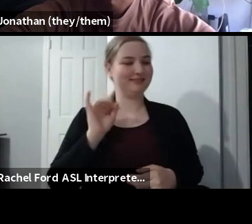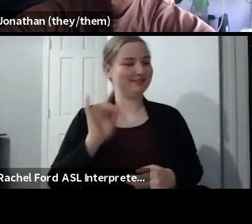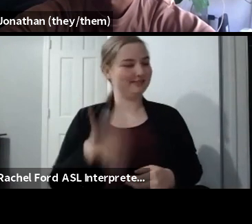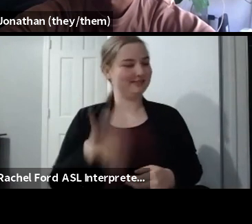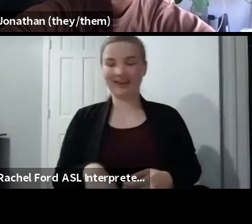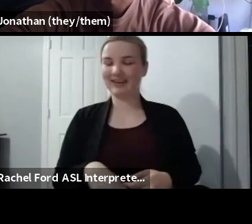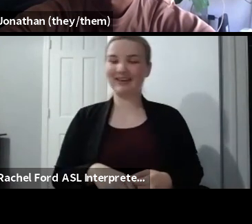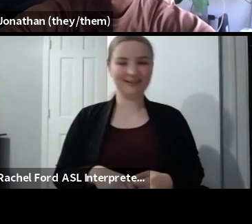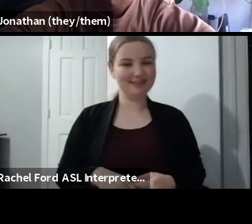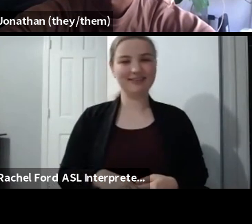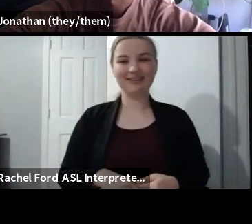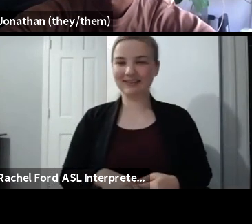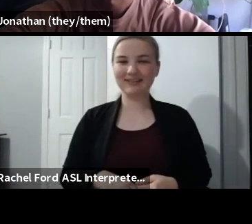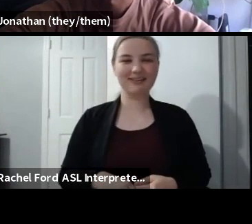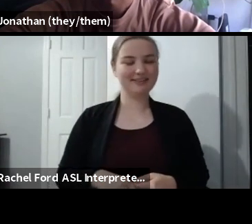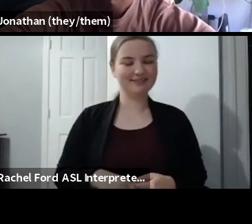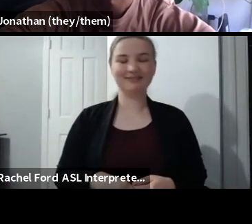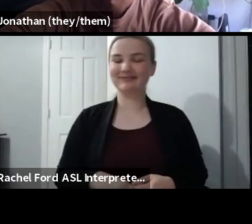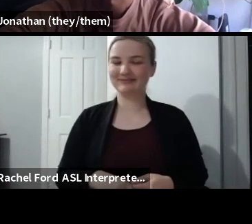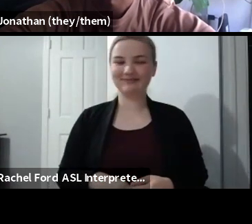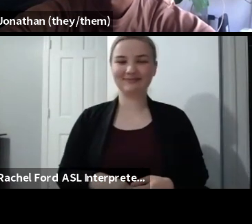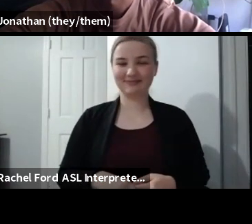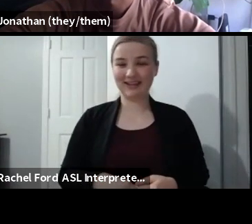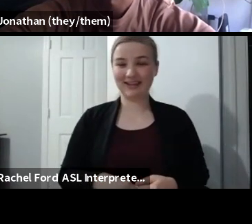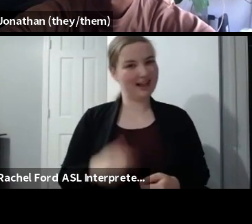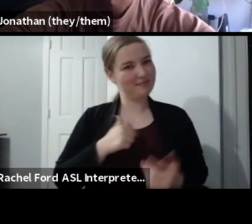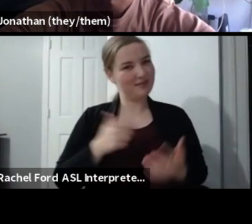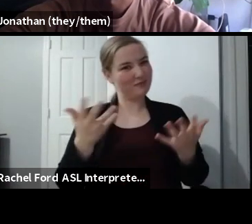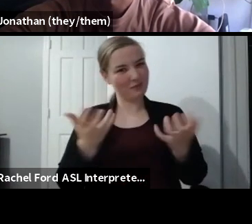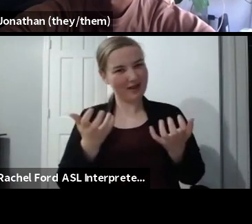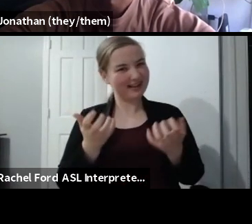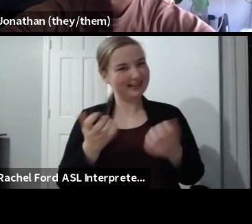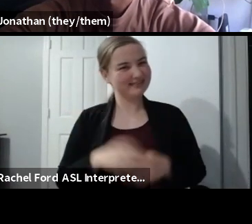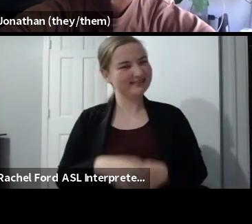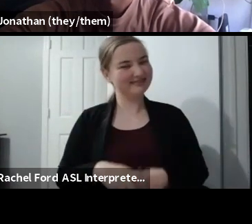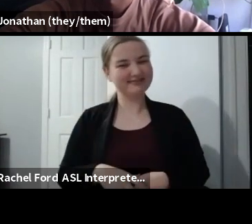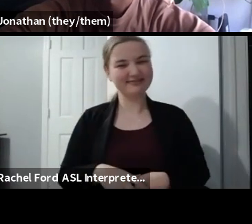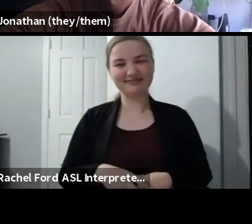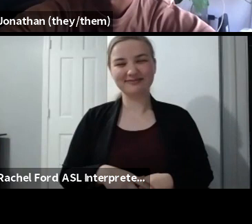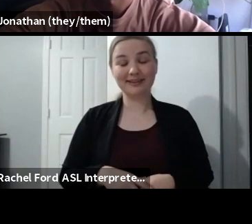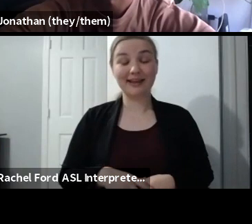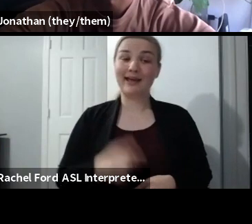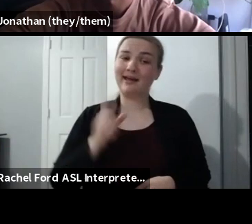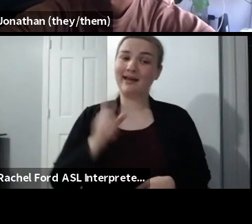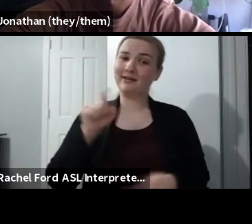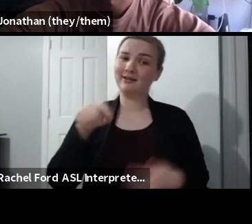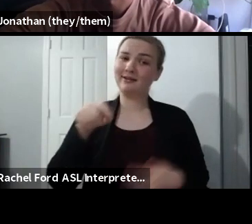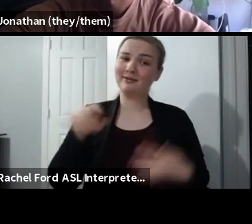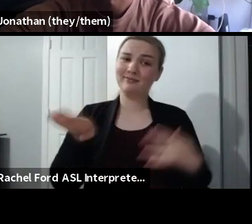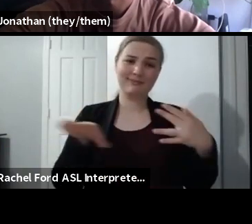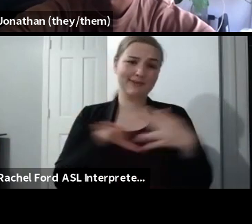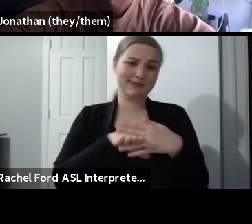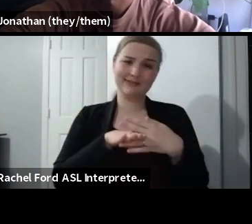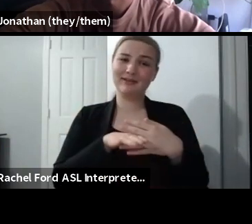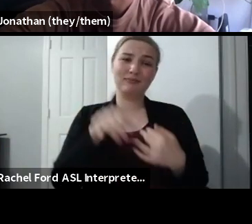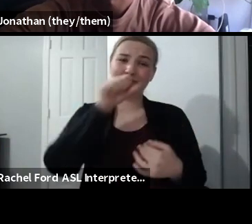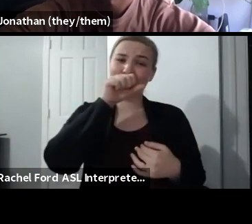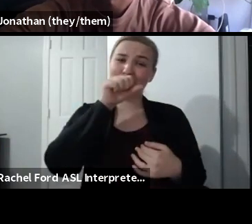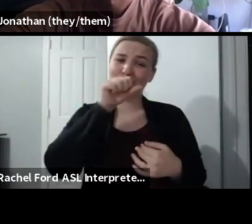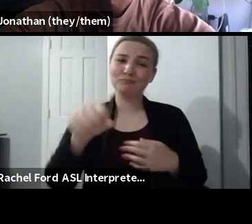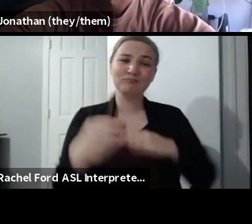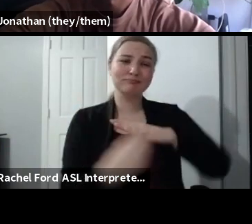you know? So nice. That's what I wanna do. That's, I need a break. Also, I'd love to go to the beach again